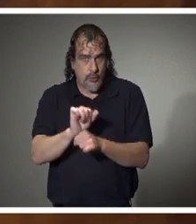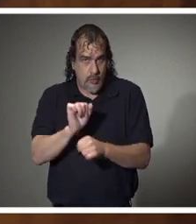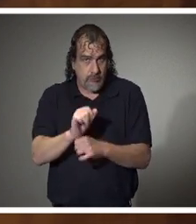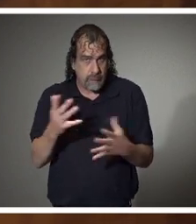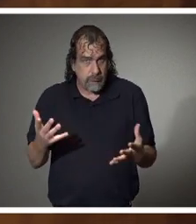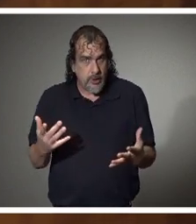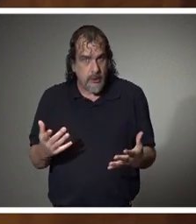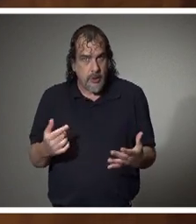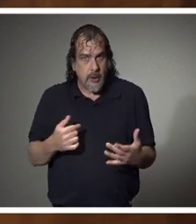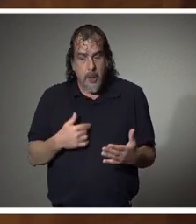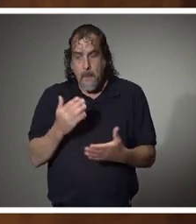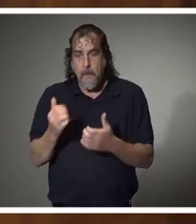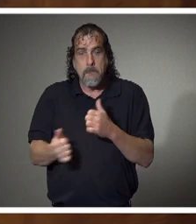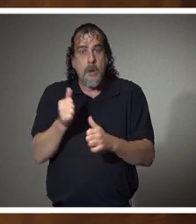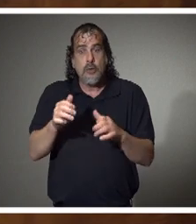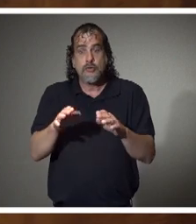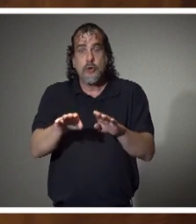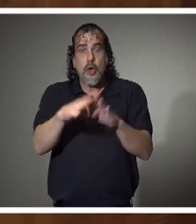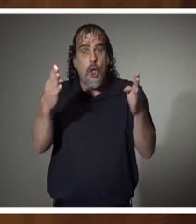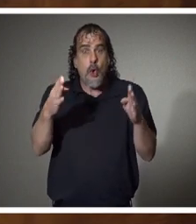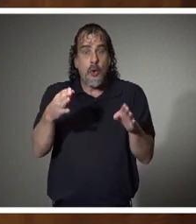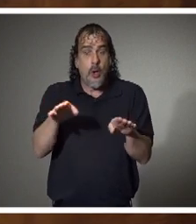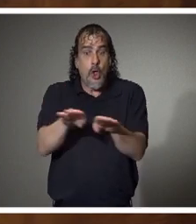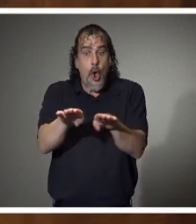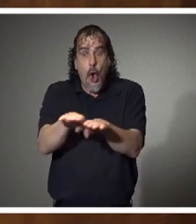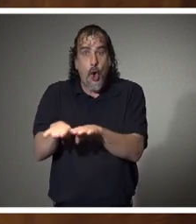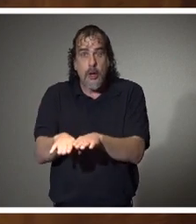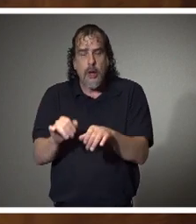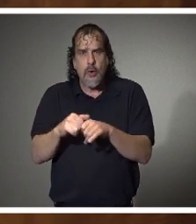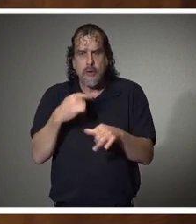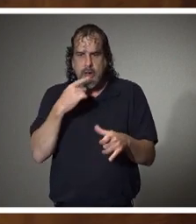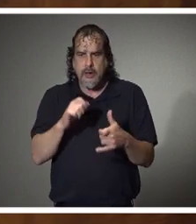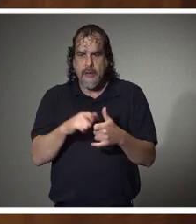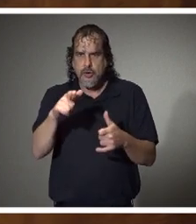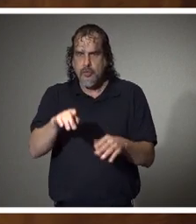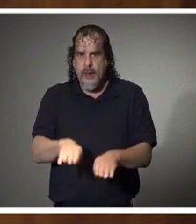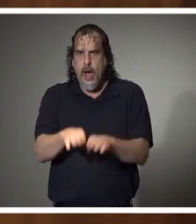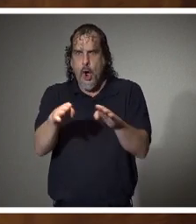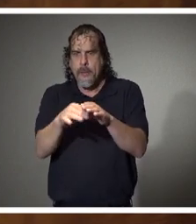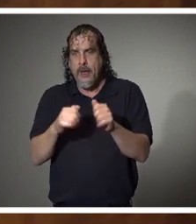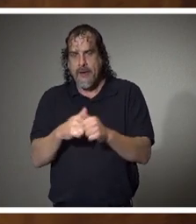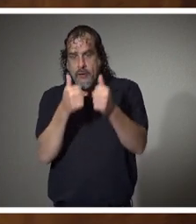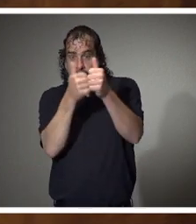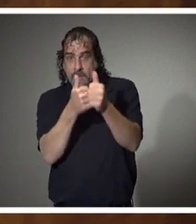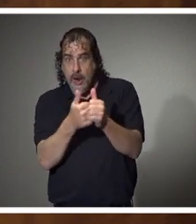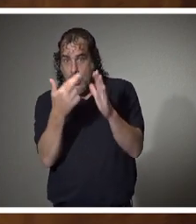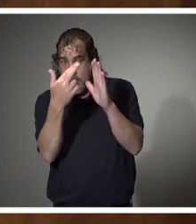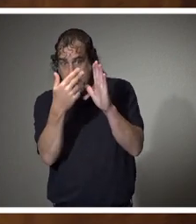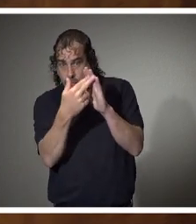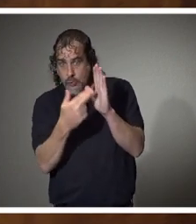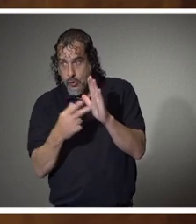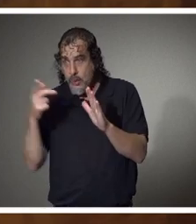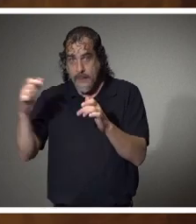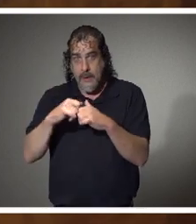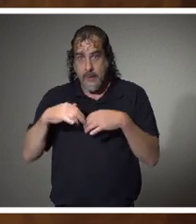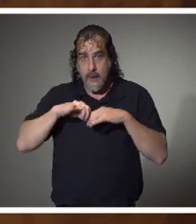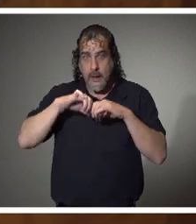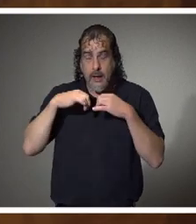allowing most closed businesses to reopen under certain health and safety mandates developed with our health